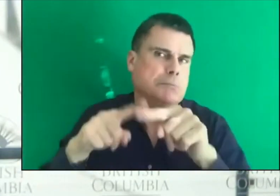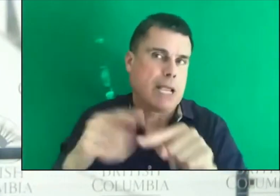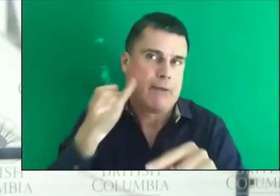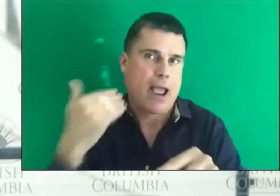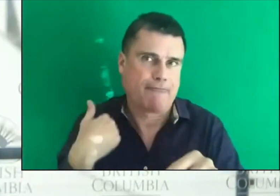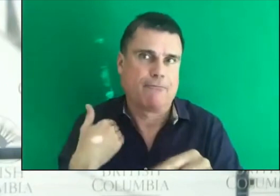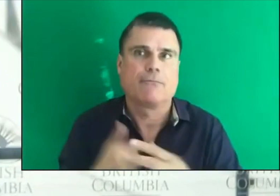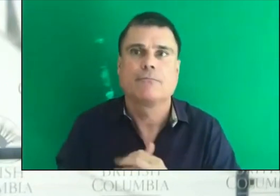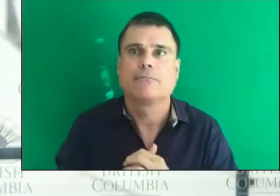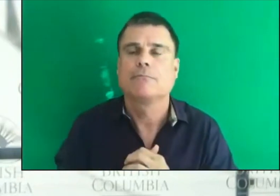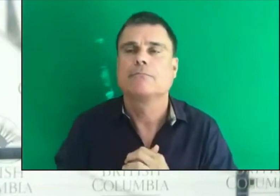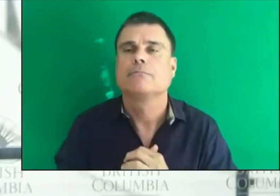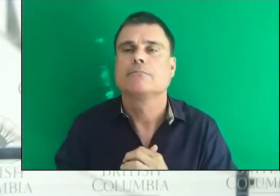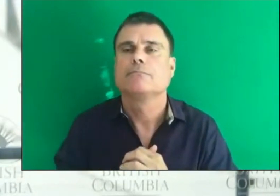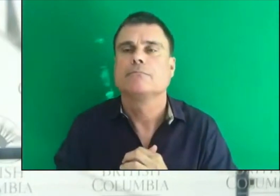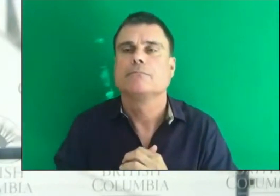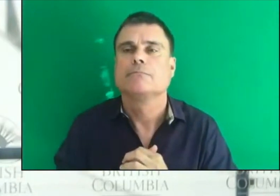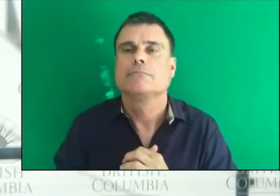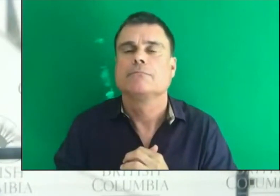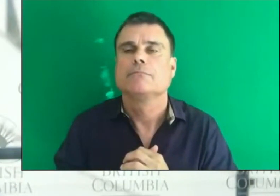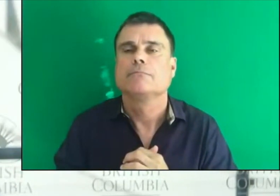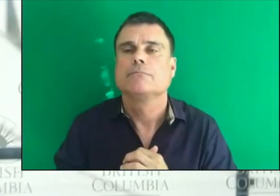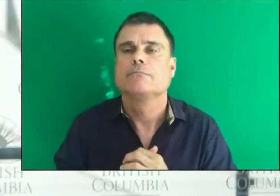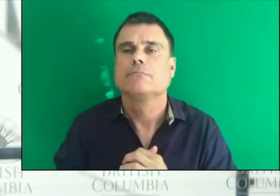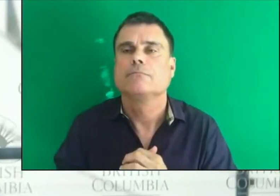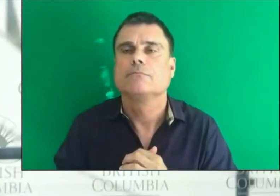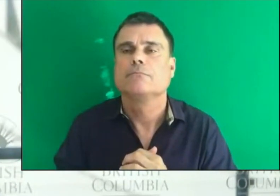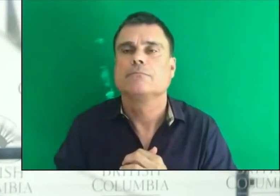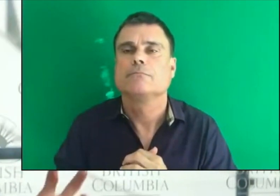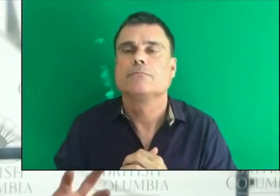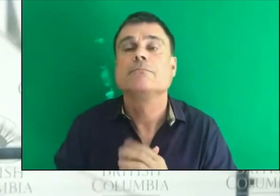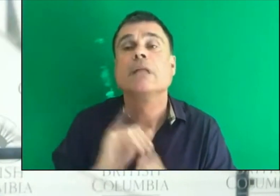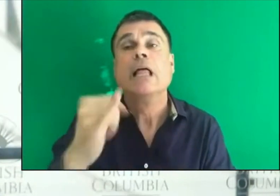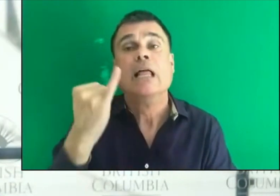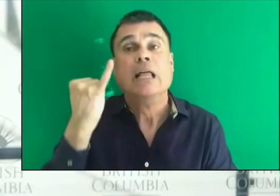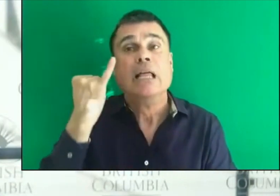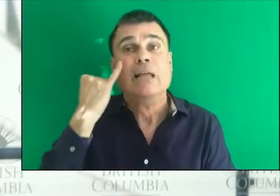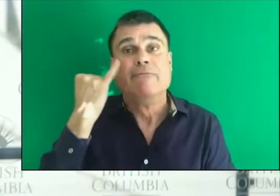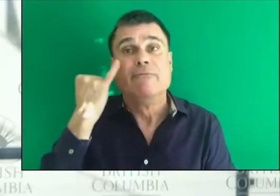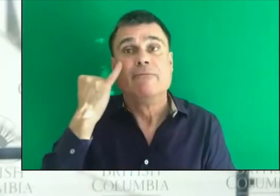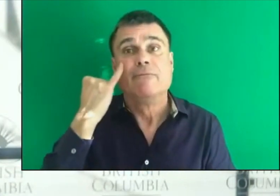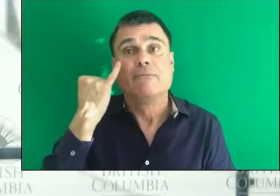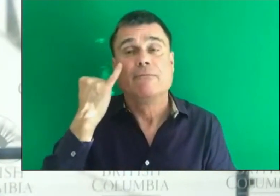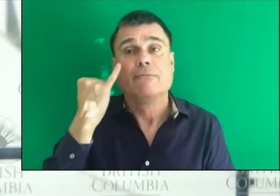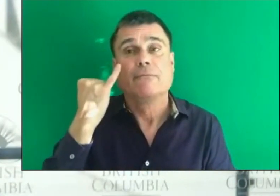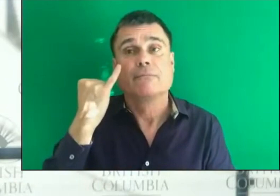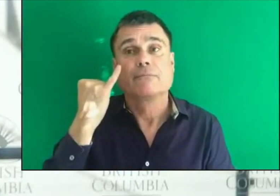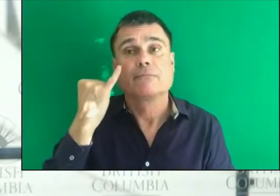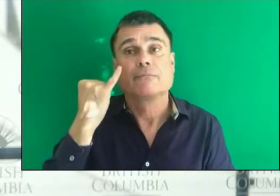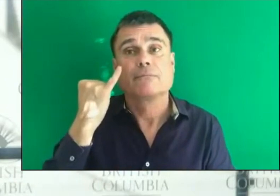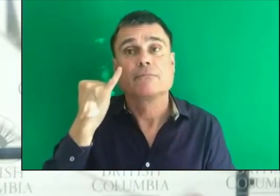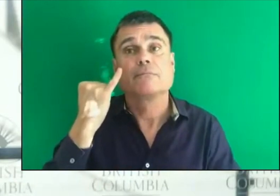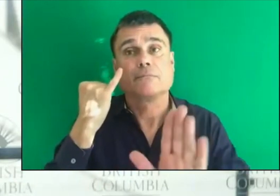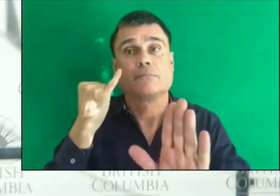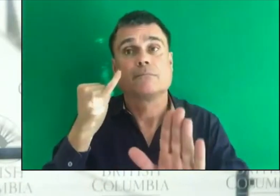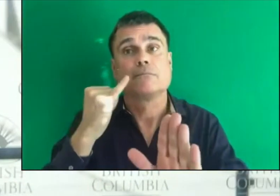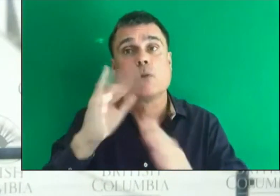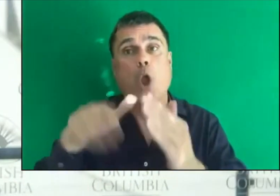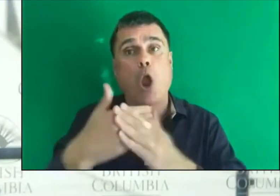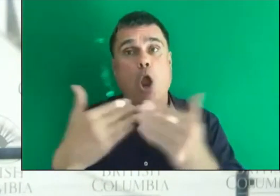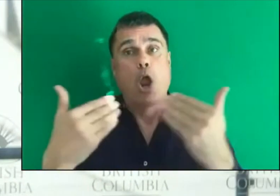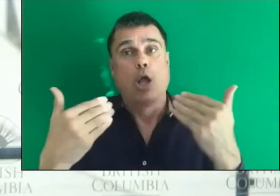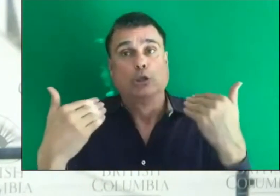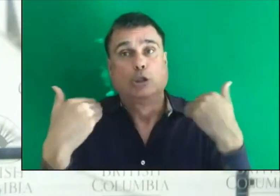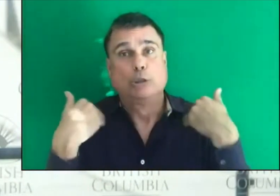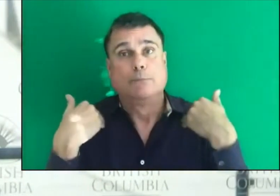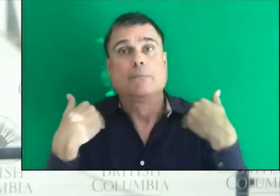are operating where they're doing one-on-one, or where people go in and there's adequate space and they can be on machines that are